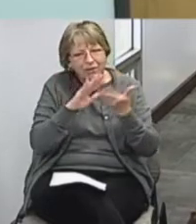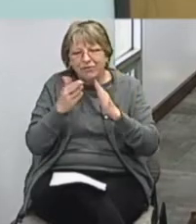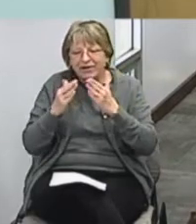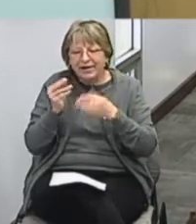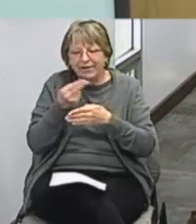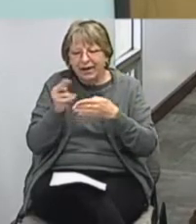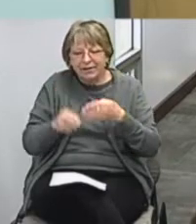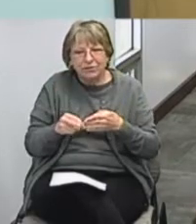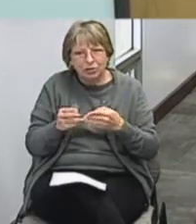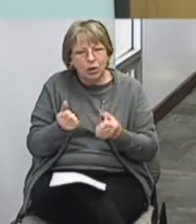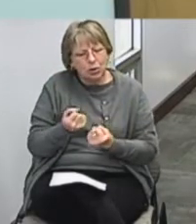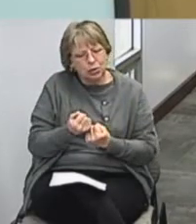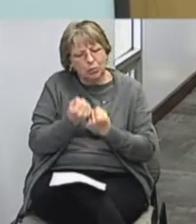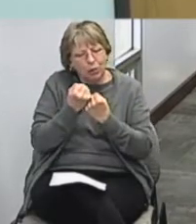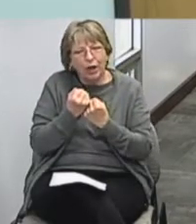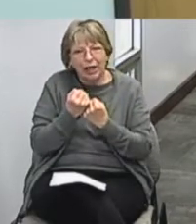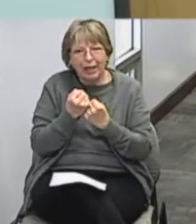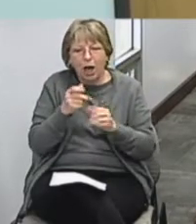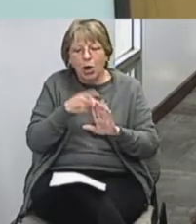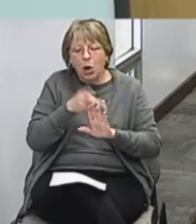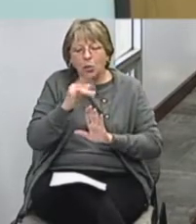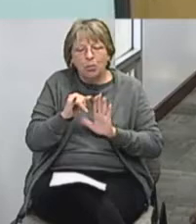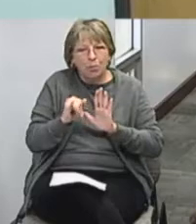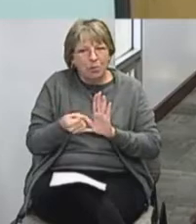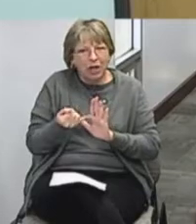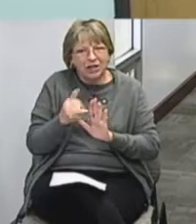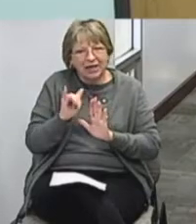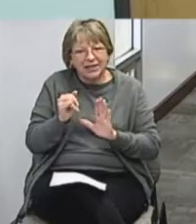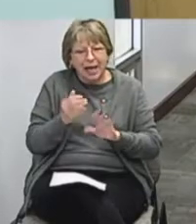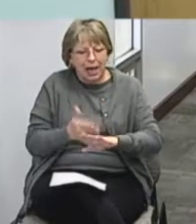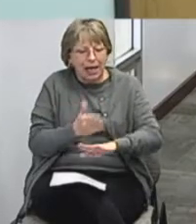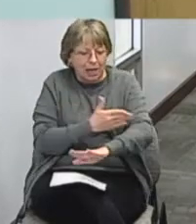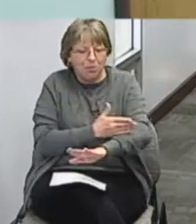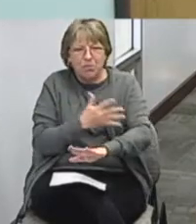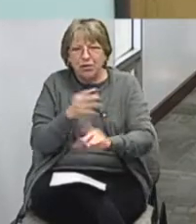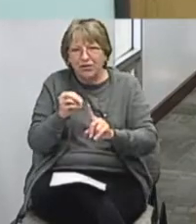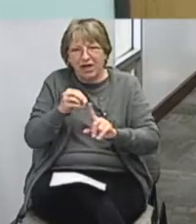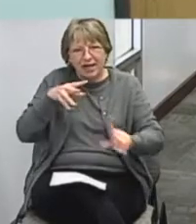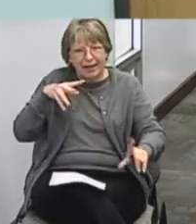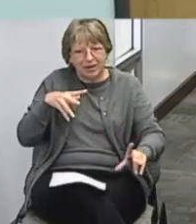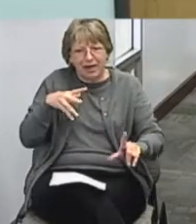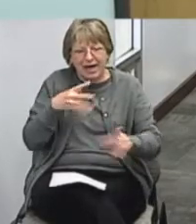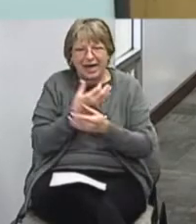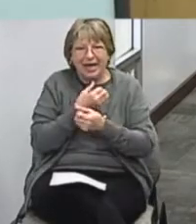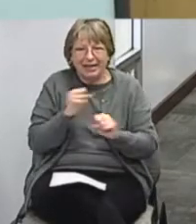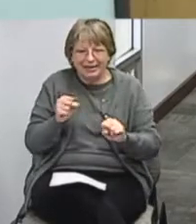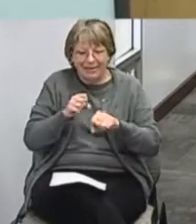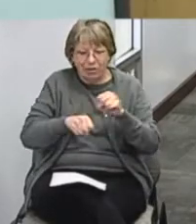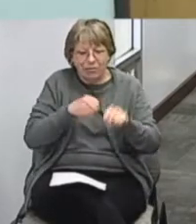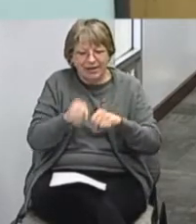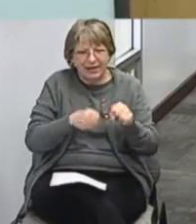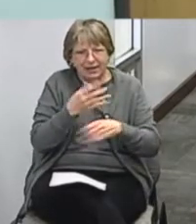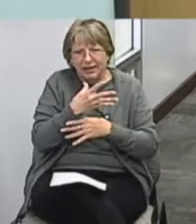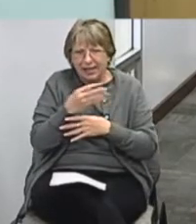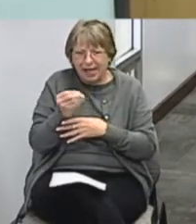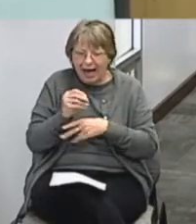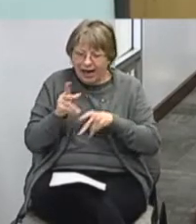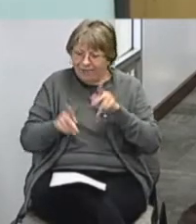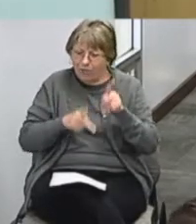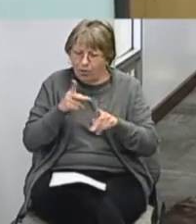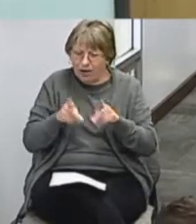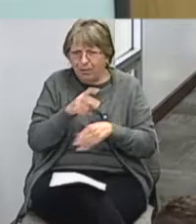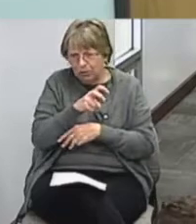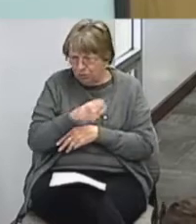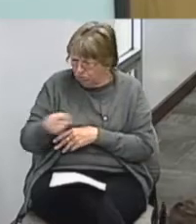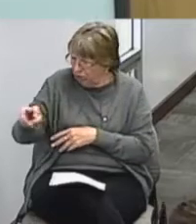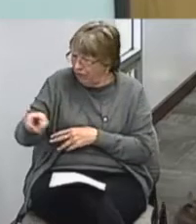ongoing projects that improve and expand facilities for safer cycling and pedestrian modes of transportation.